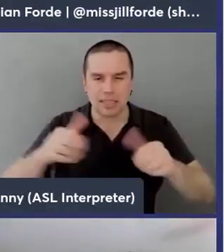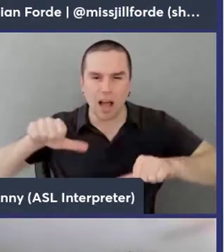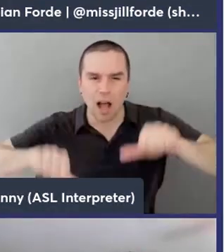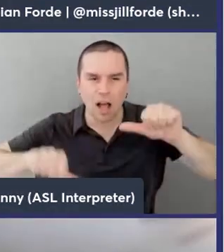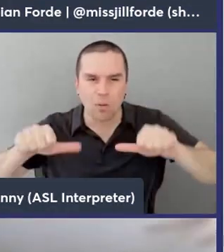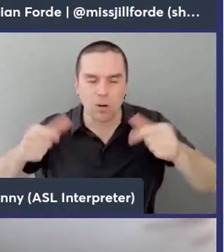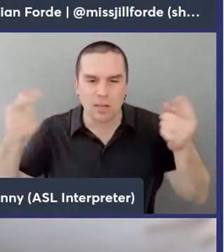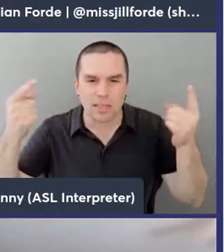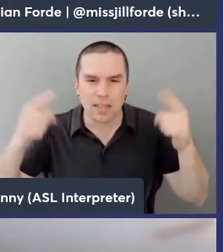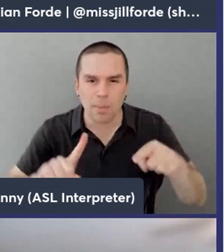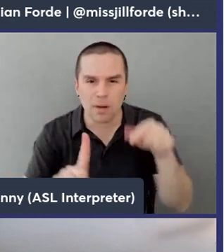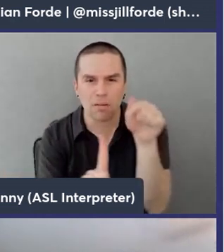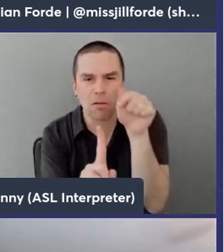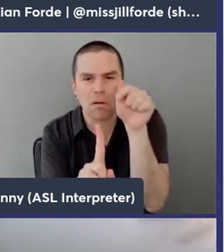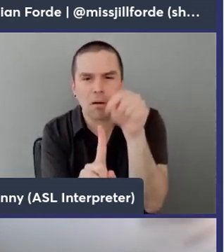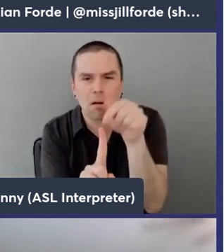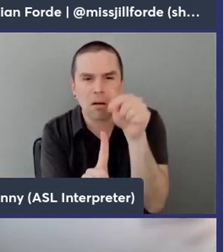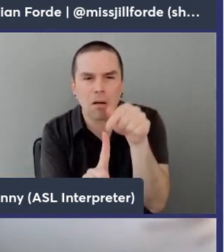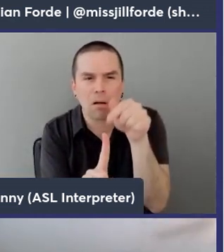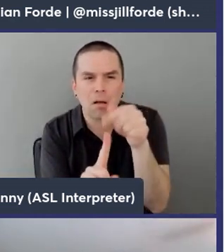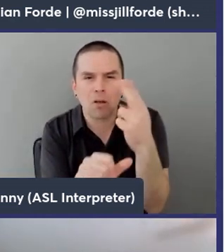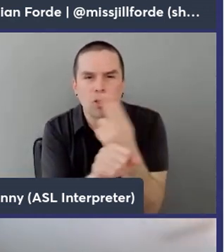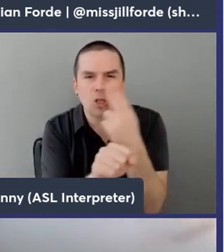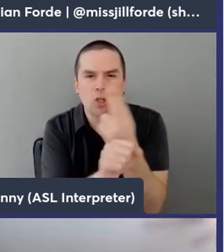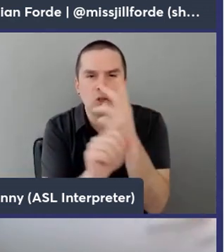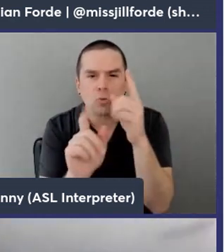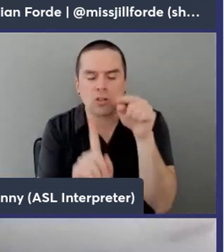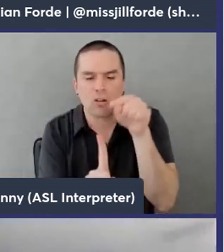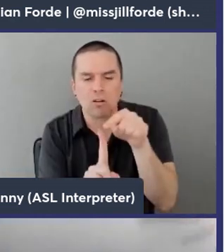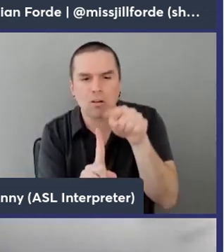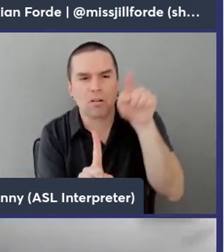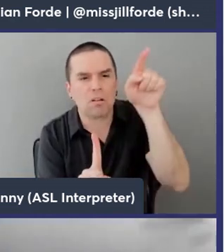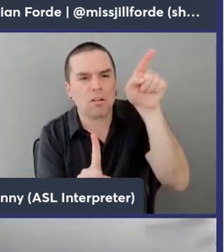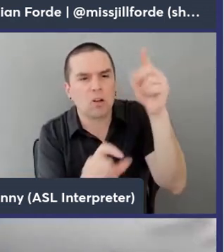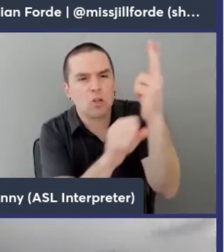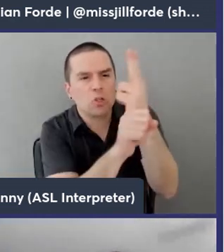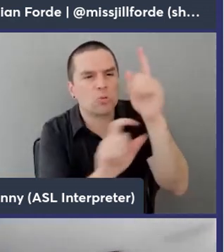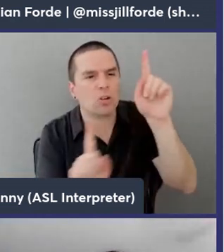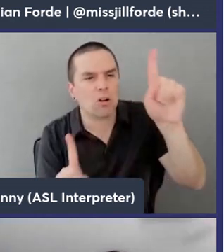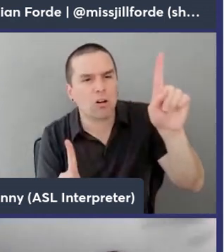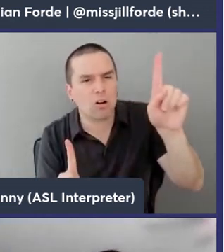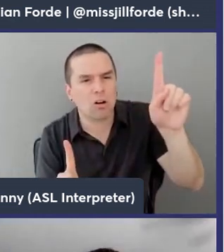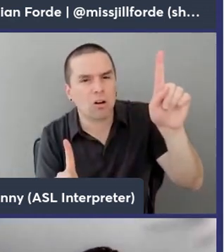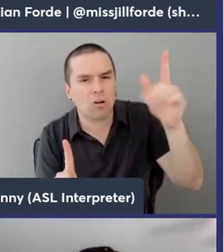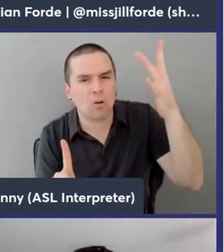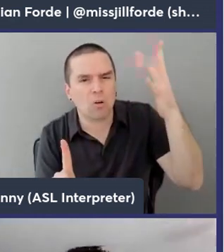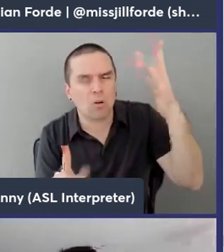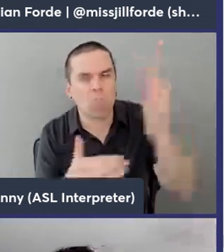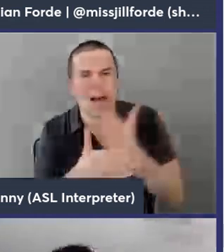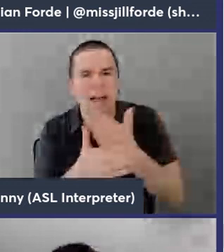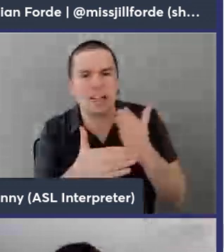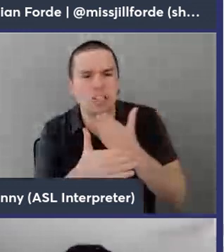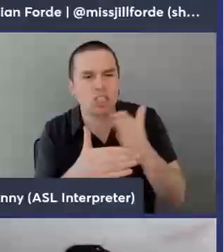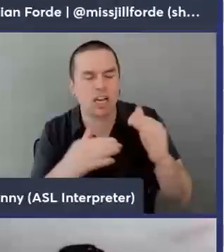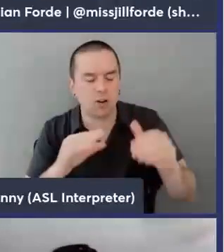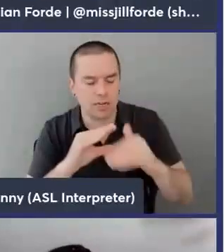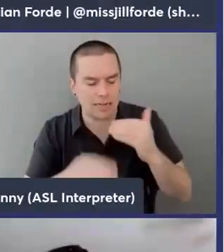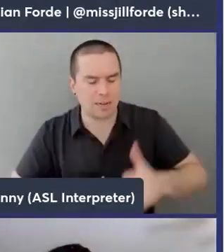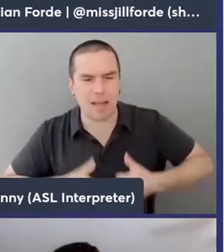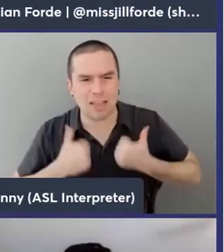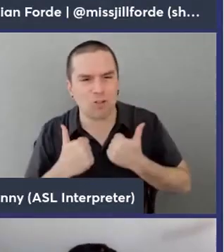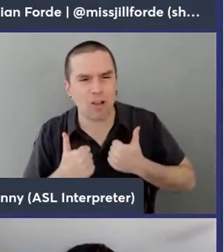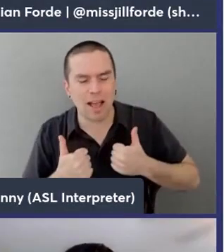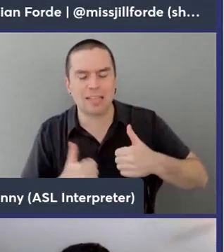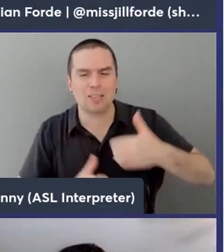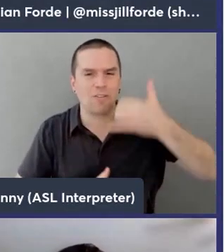why is this user and this user, why are they sharing an email address and a phone and